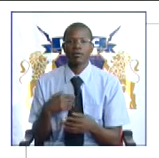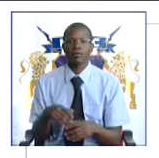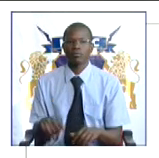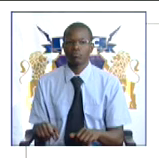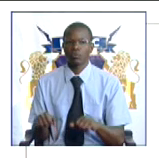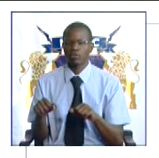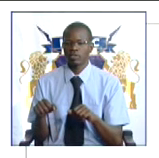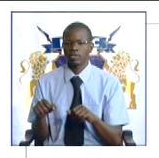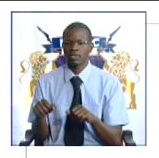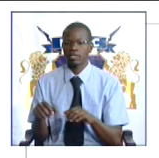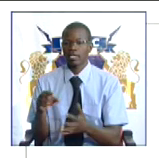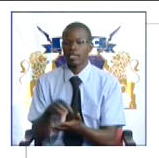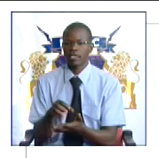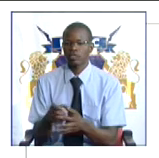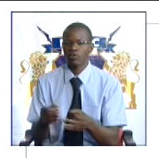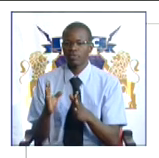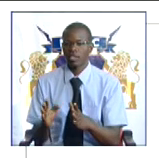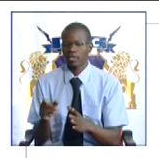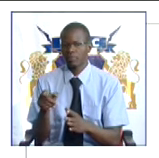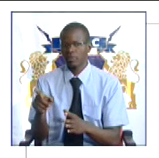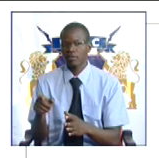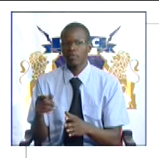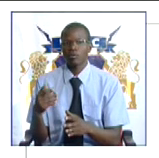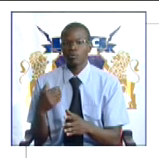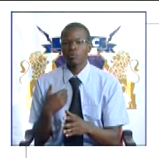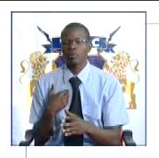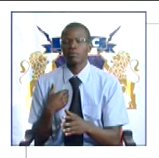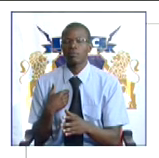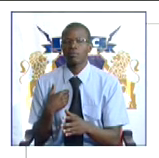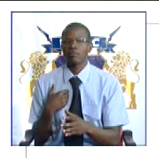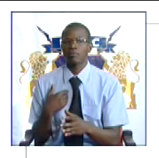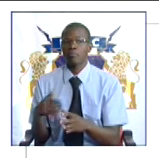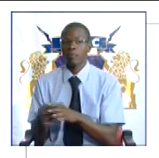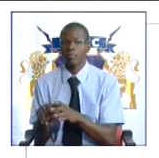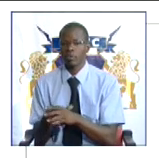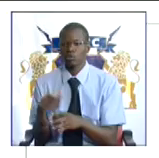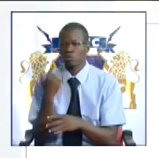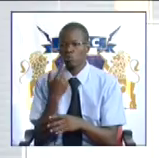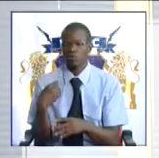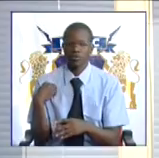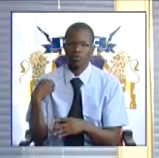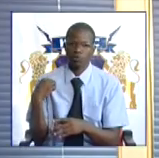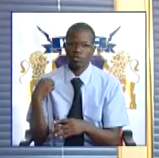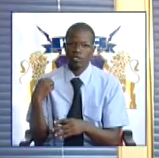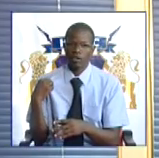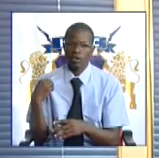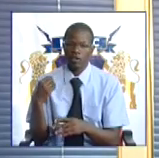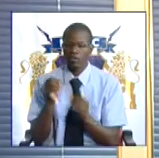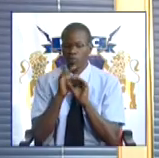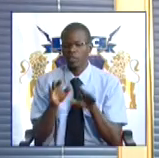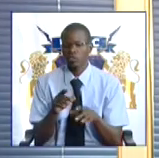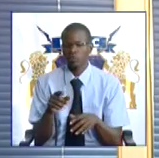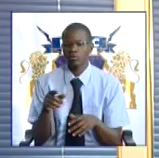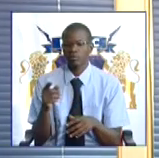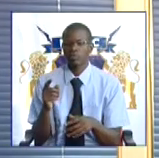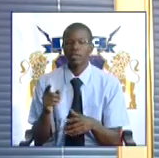members who voluntarily assist the Secretariat in obtaining information that can be used in